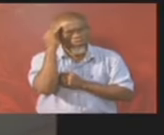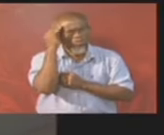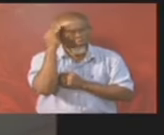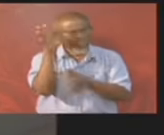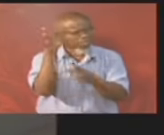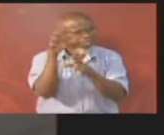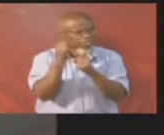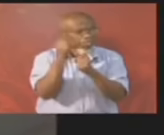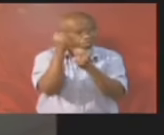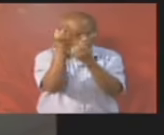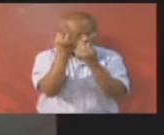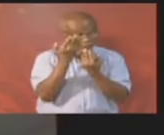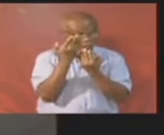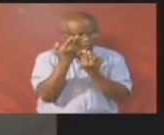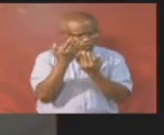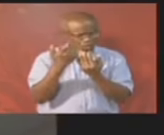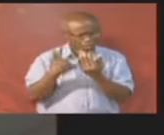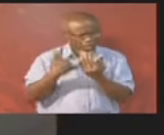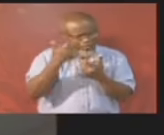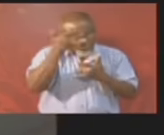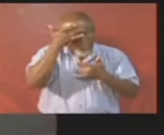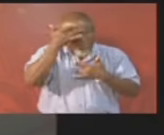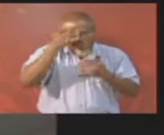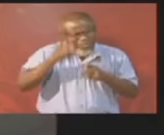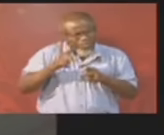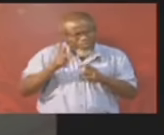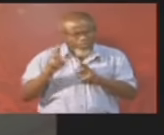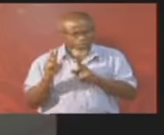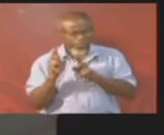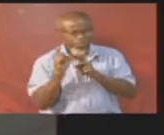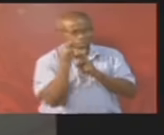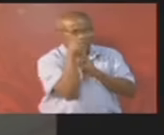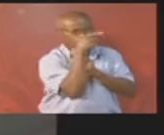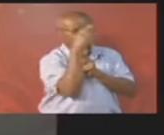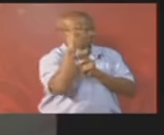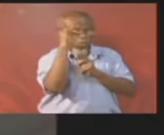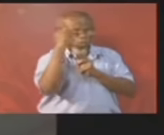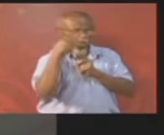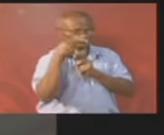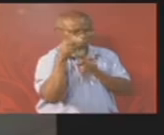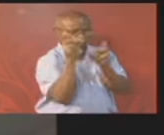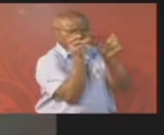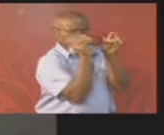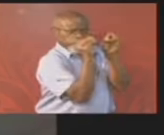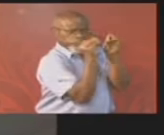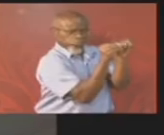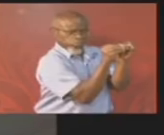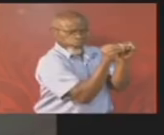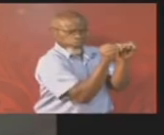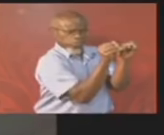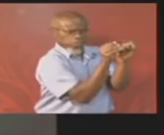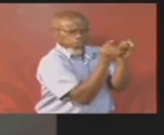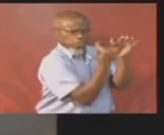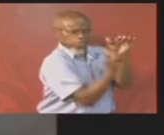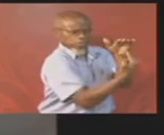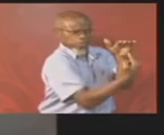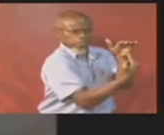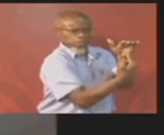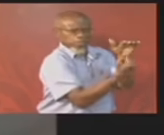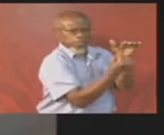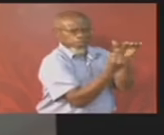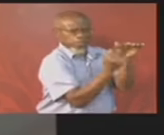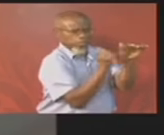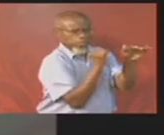information that a patient was placed in an isolation room at Mount Hope, but wasn't given food or water for about 3 days before